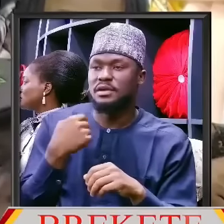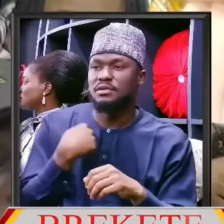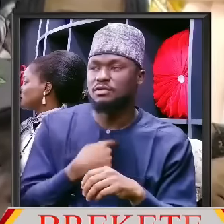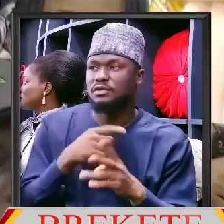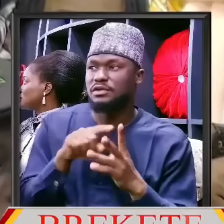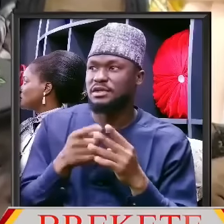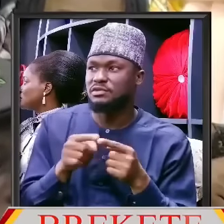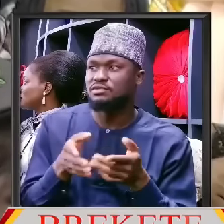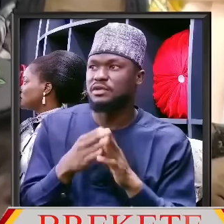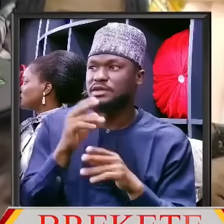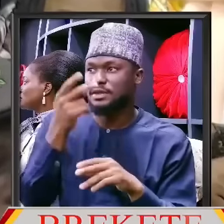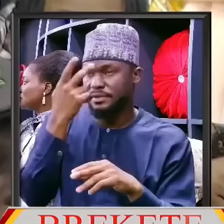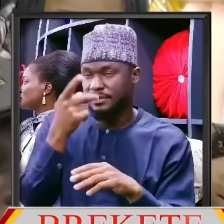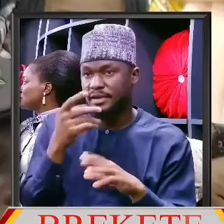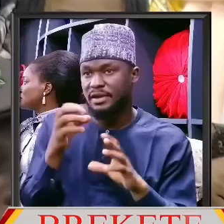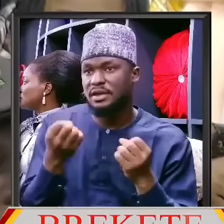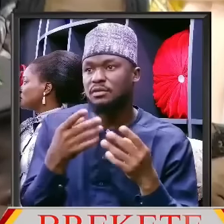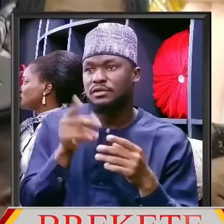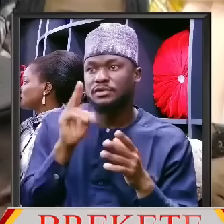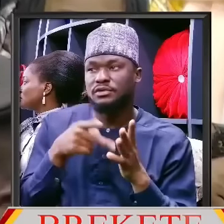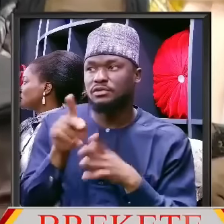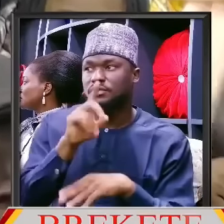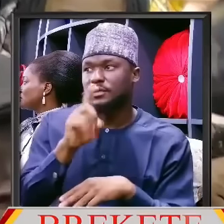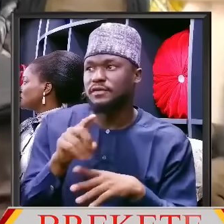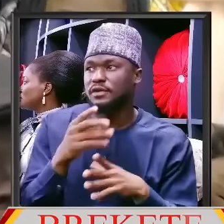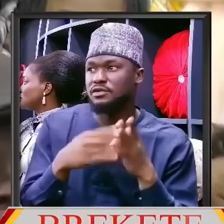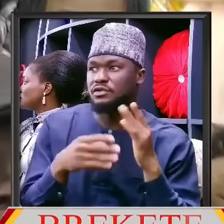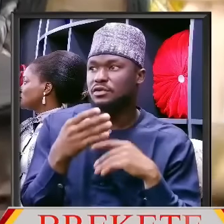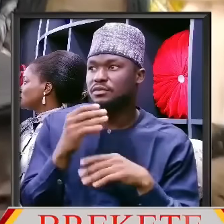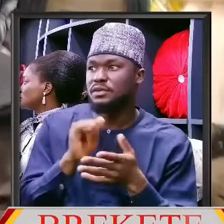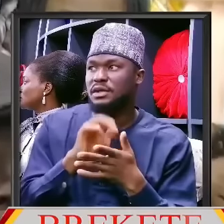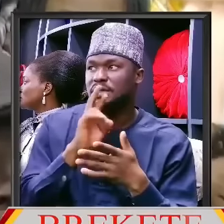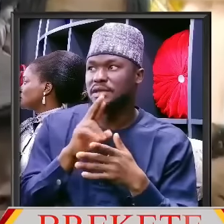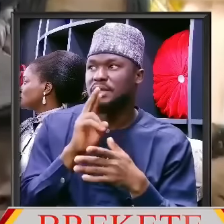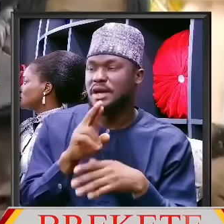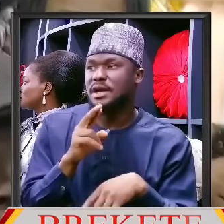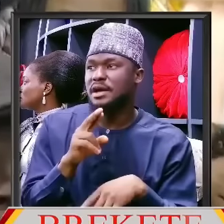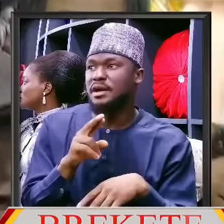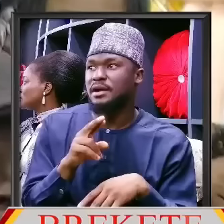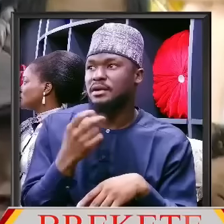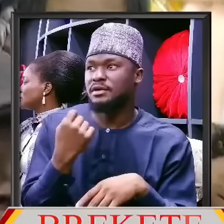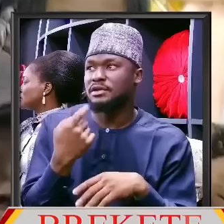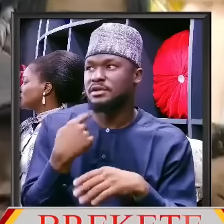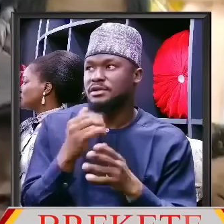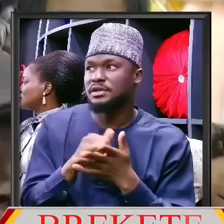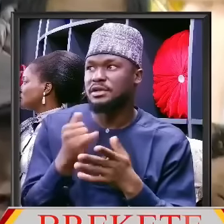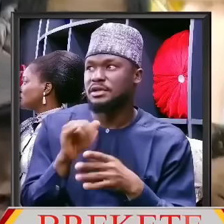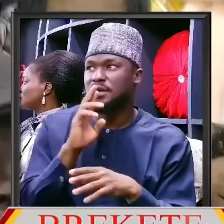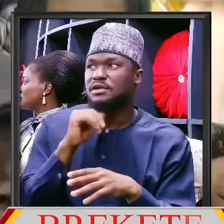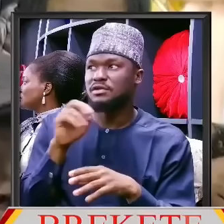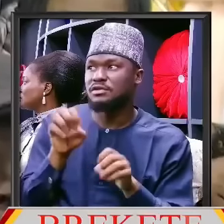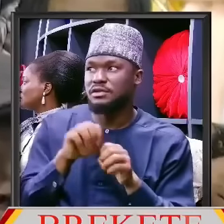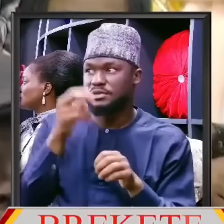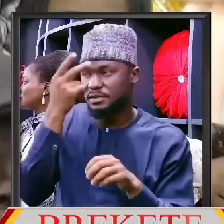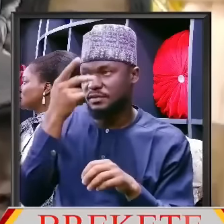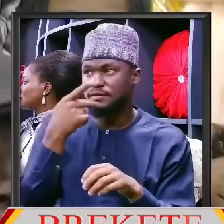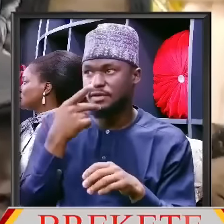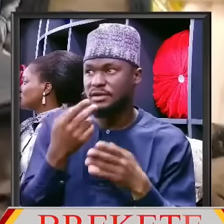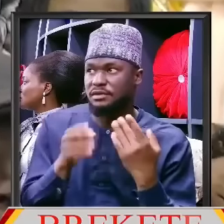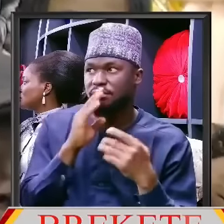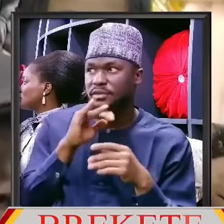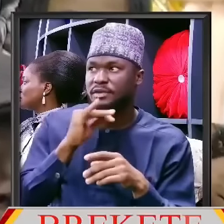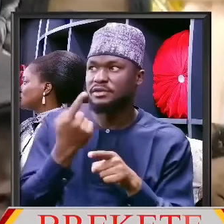can't they ask parents say okay how much should I go pay. So some people where they the crowd where we don't recognize say they no be even parents, it be